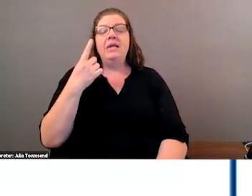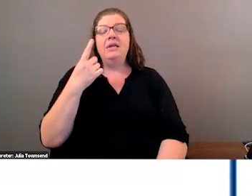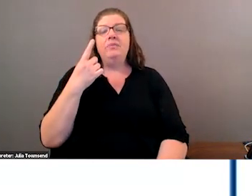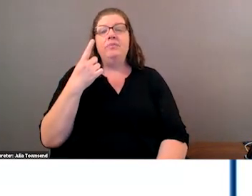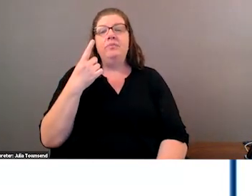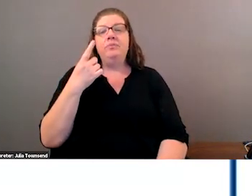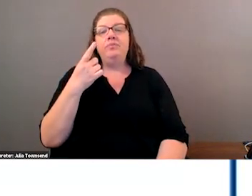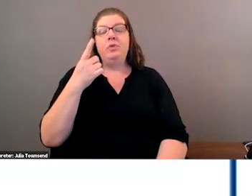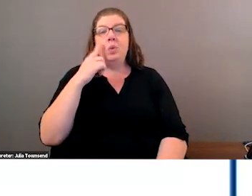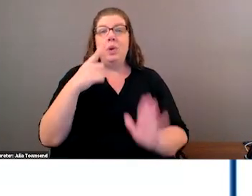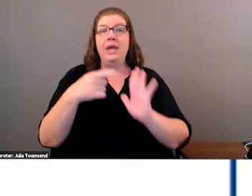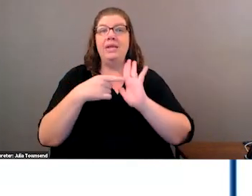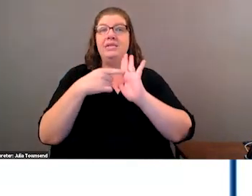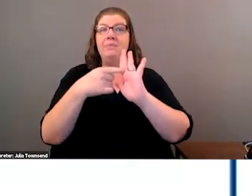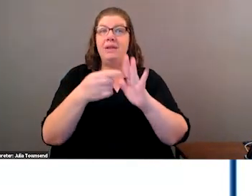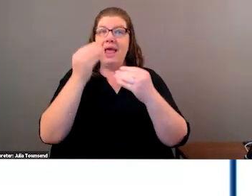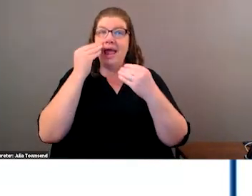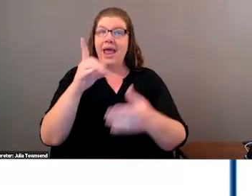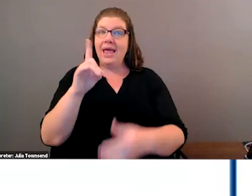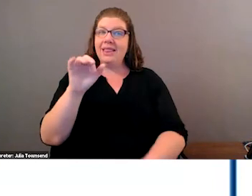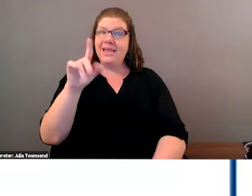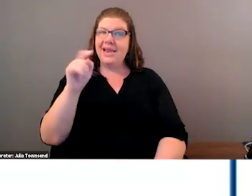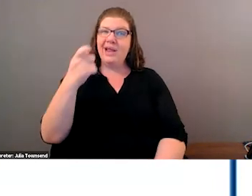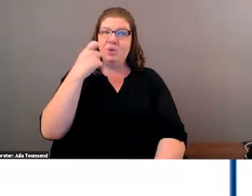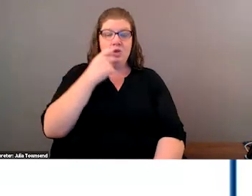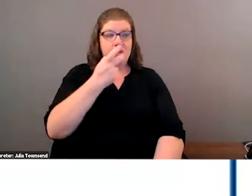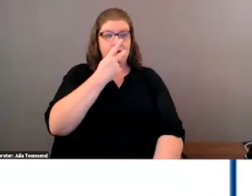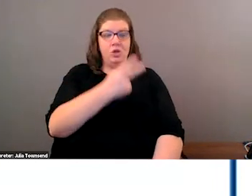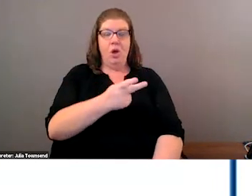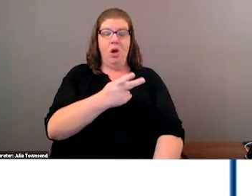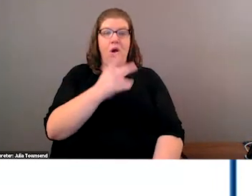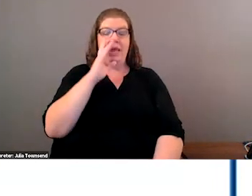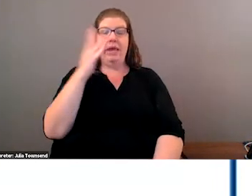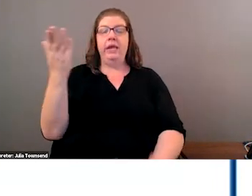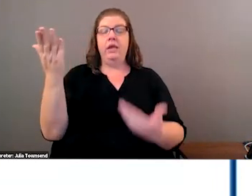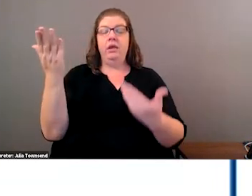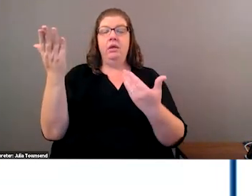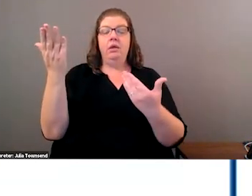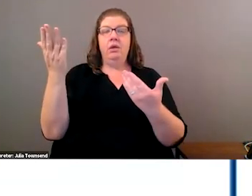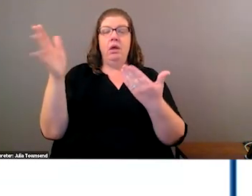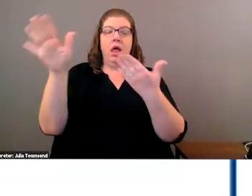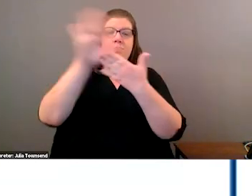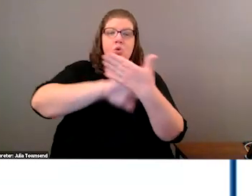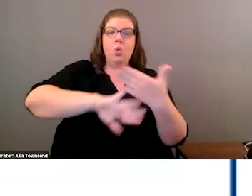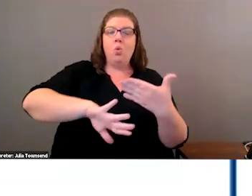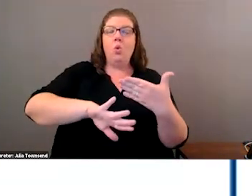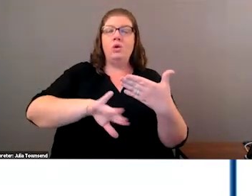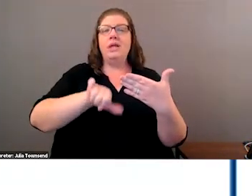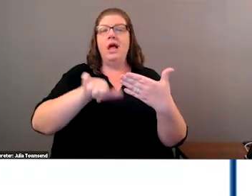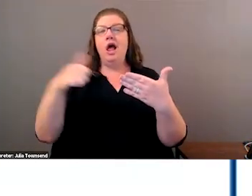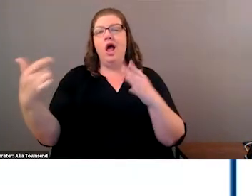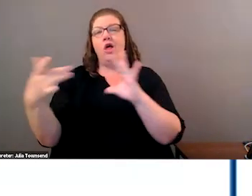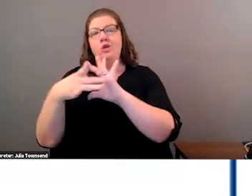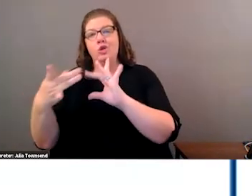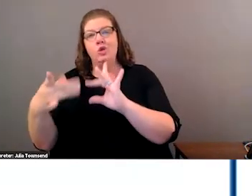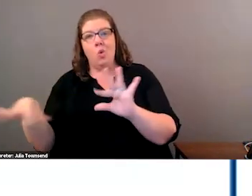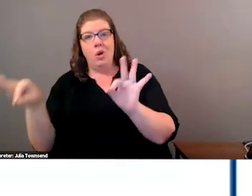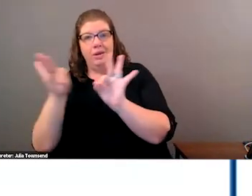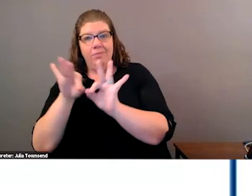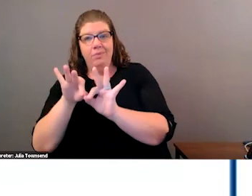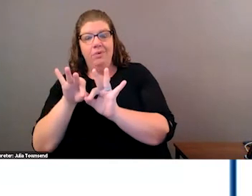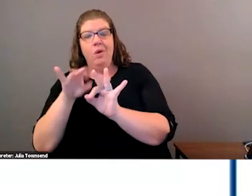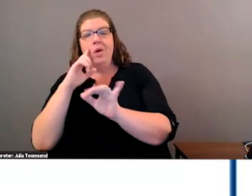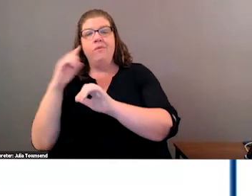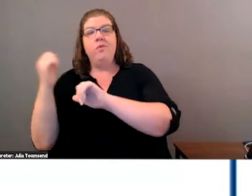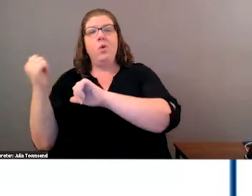we display the data in the way that you just saw, it obscures the important story that is really the story of all